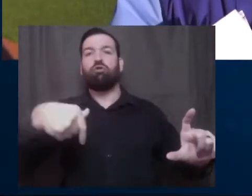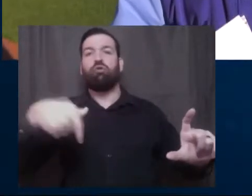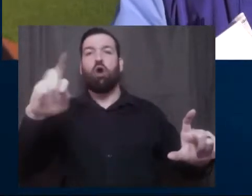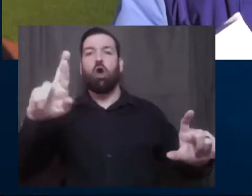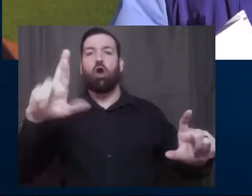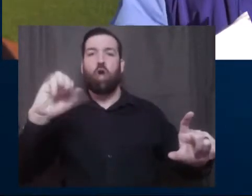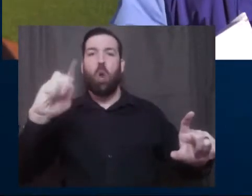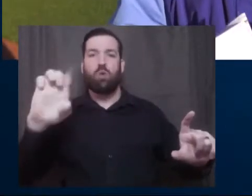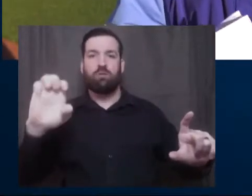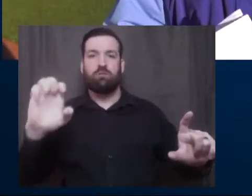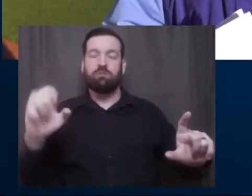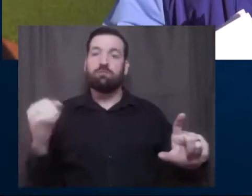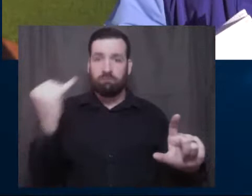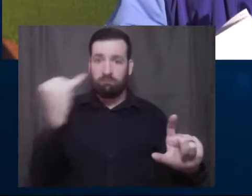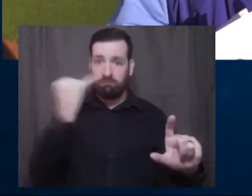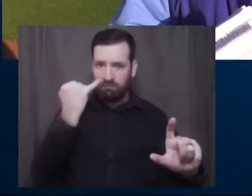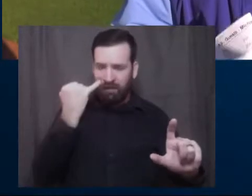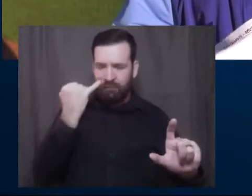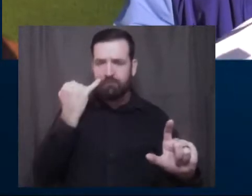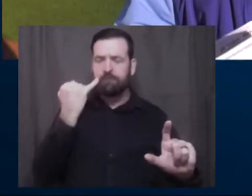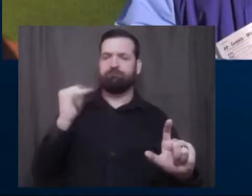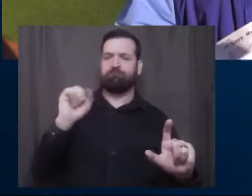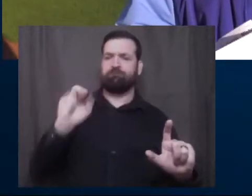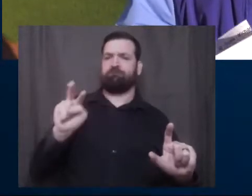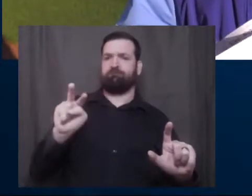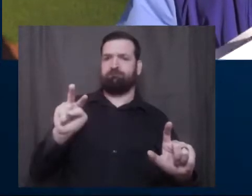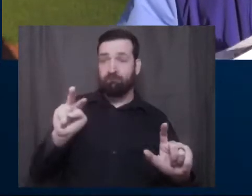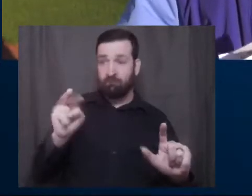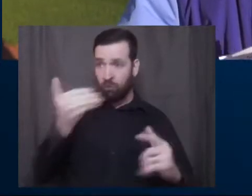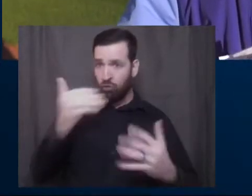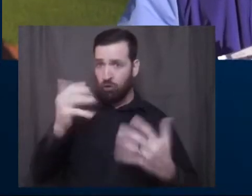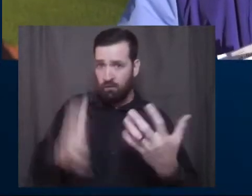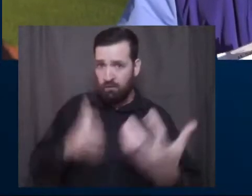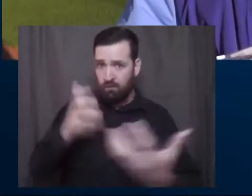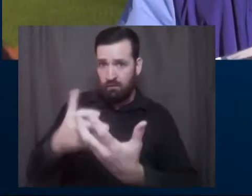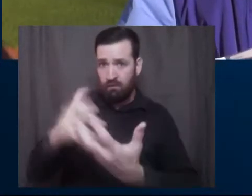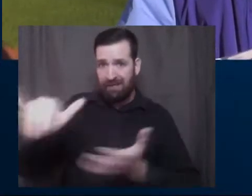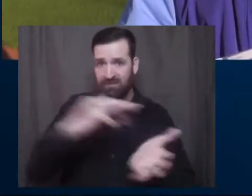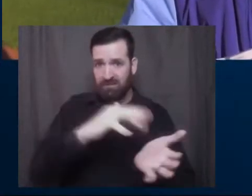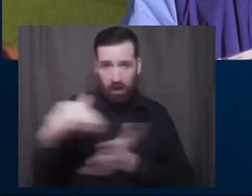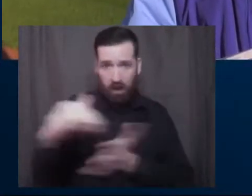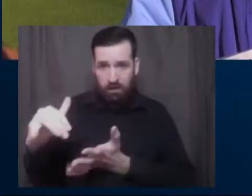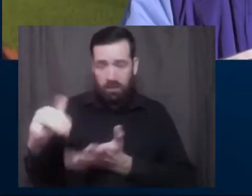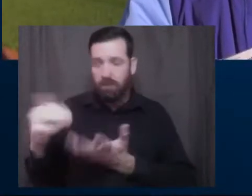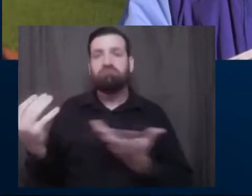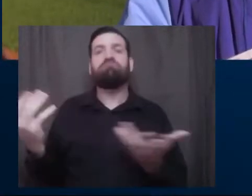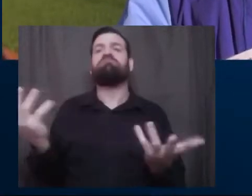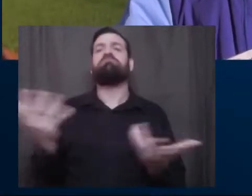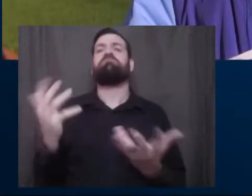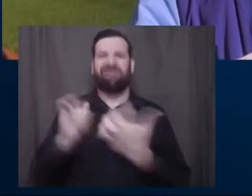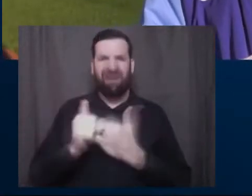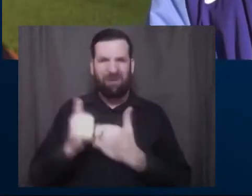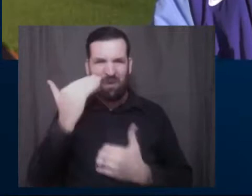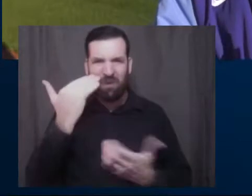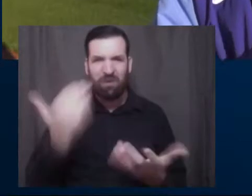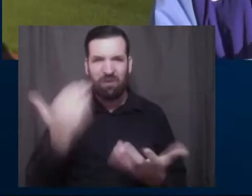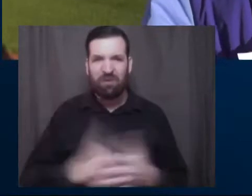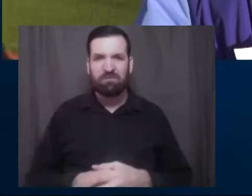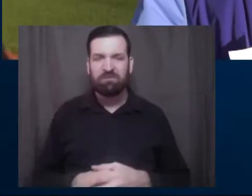tip them off that they might be a good candidate to reach out and find out if they're a good candidate for the